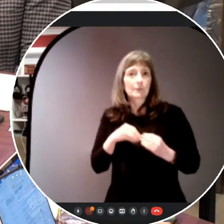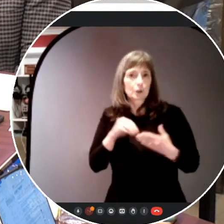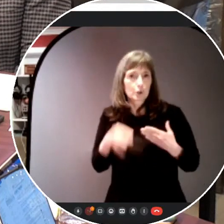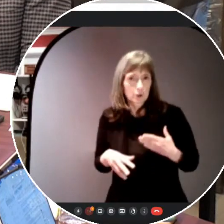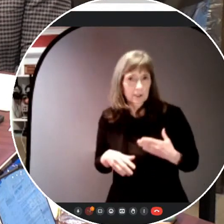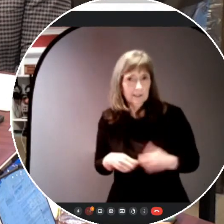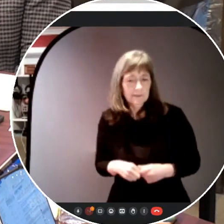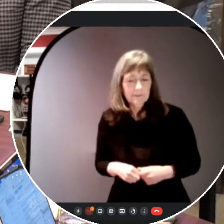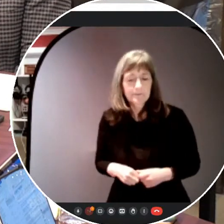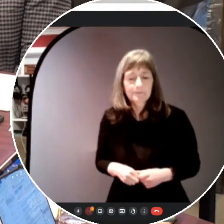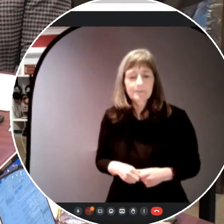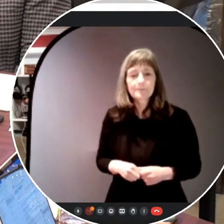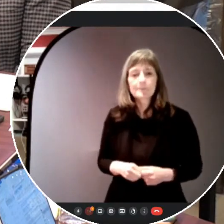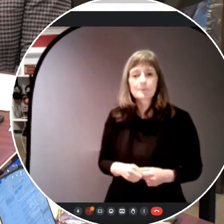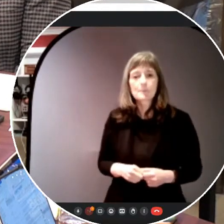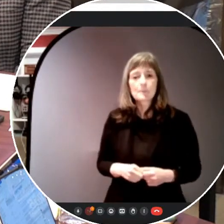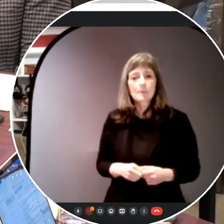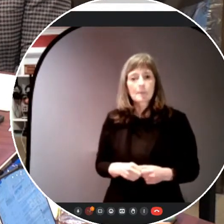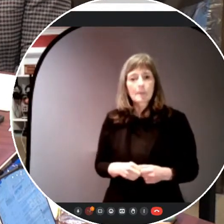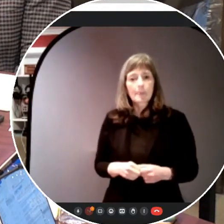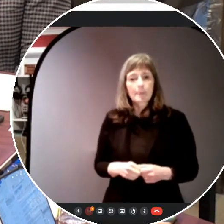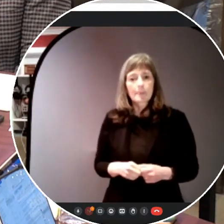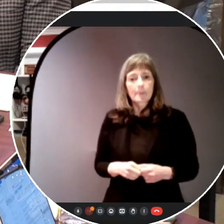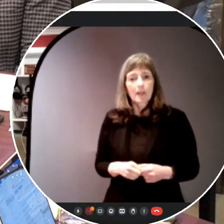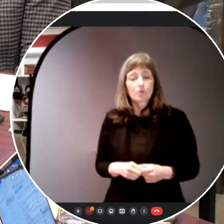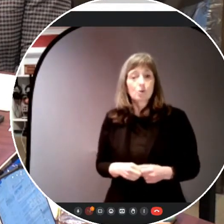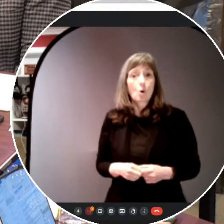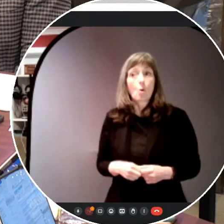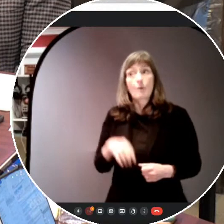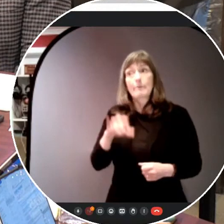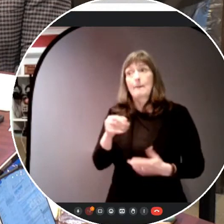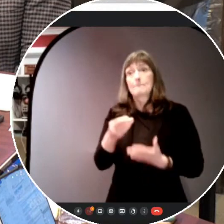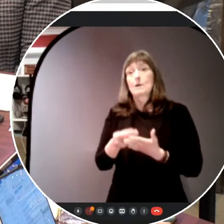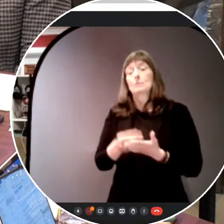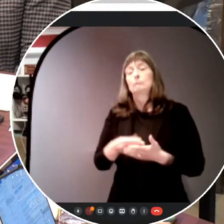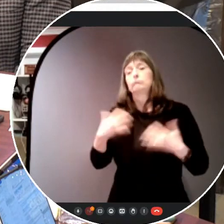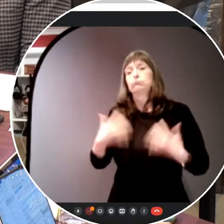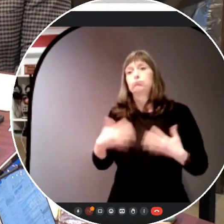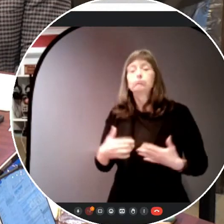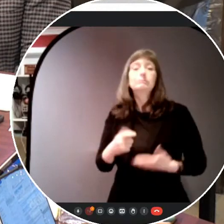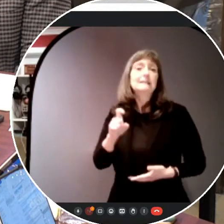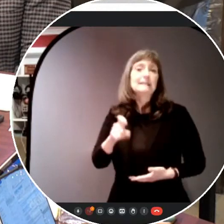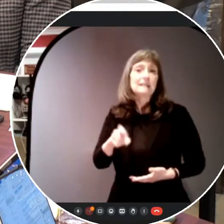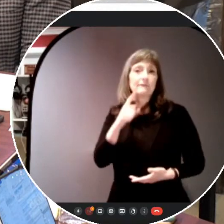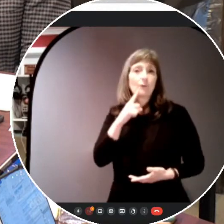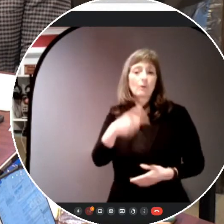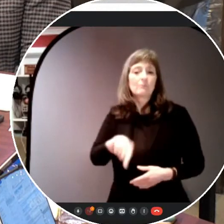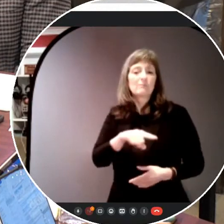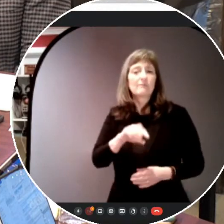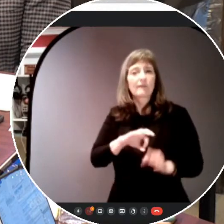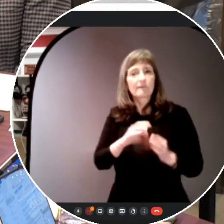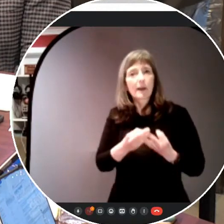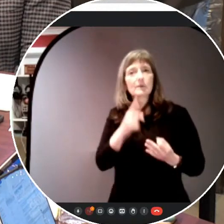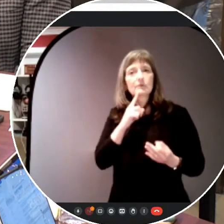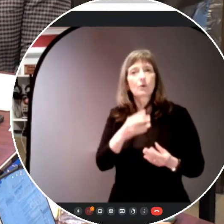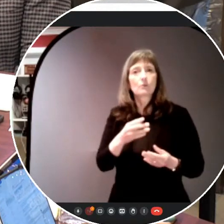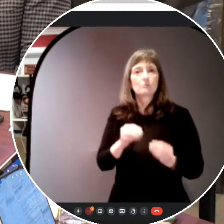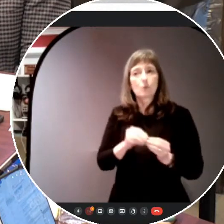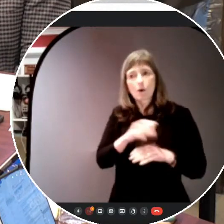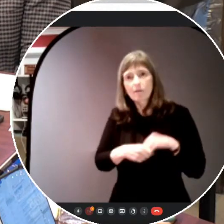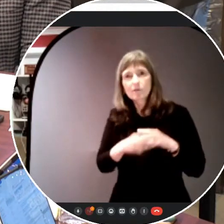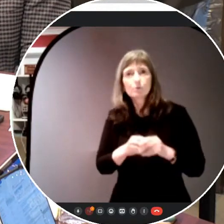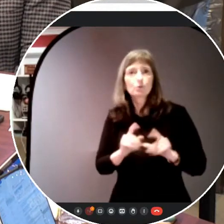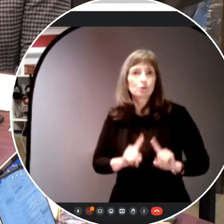lot of families. So it was some much needed resources that these families needed to feel welcome and comfortable going to school and being